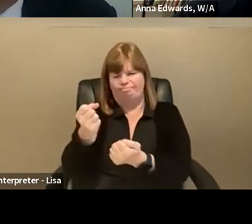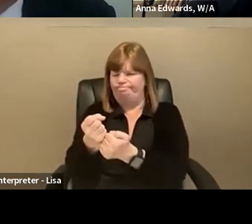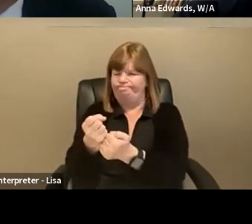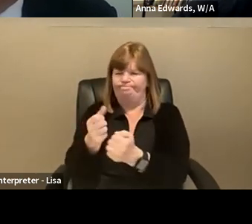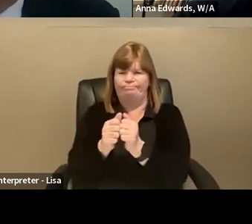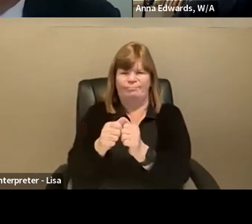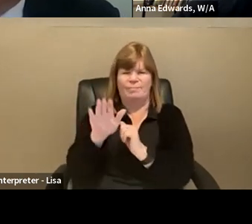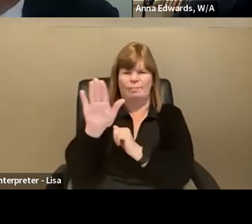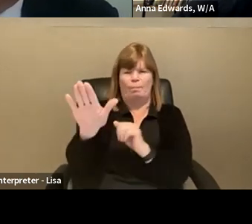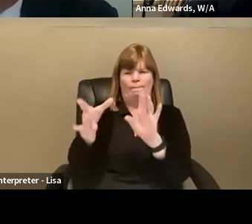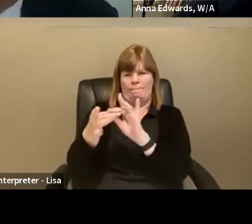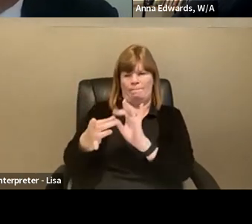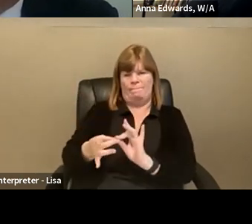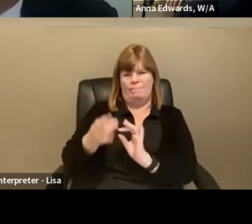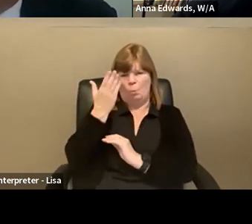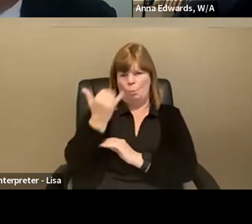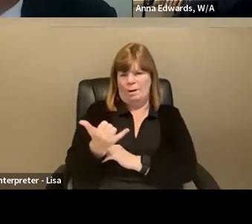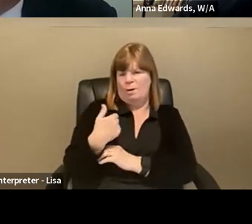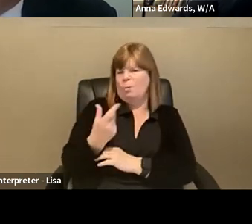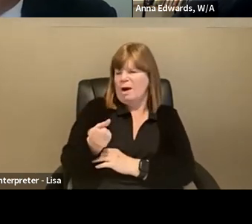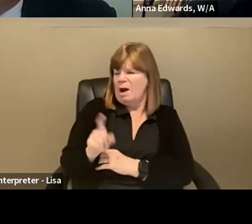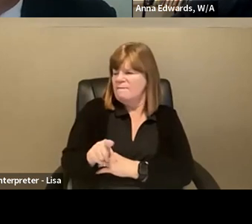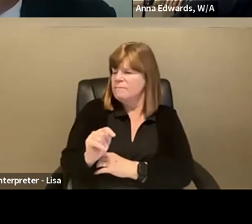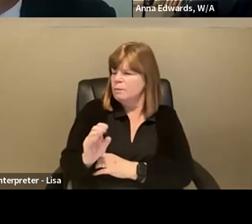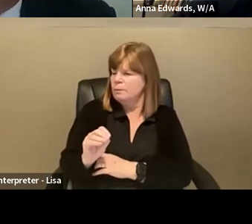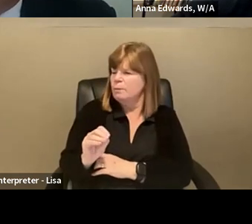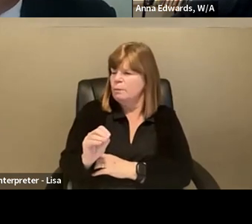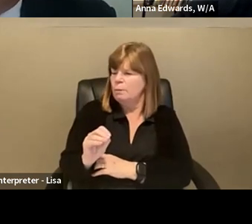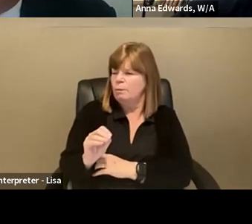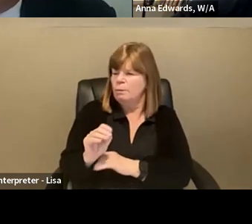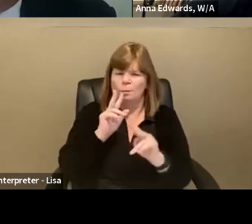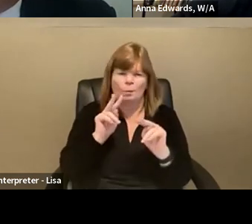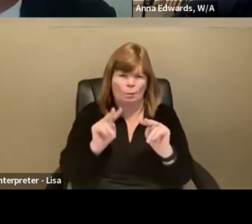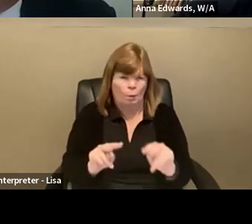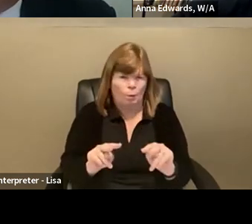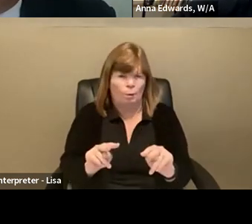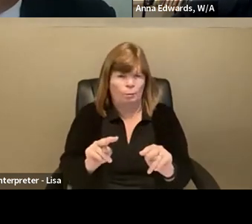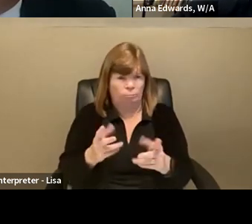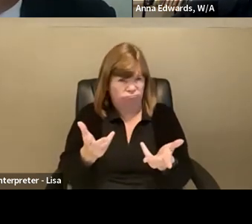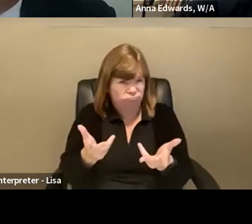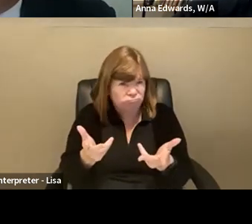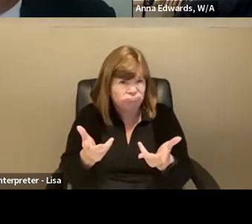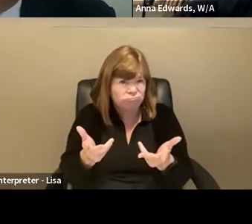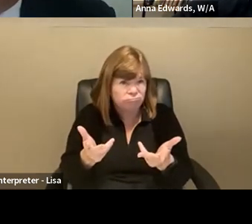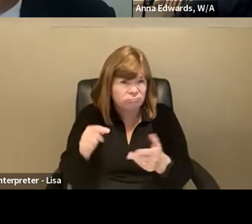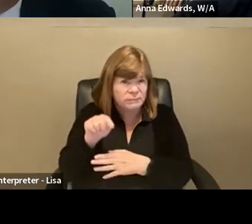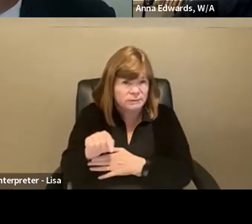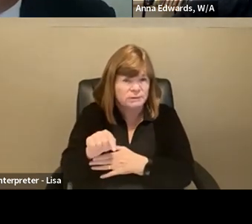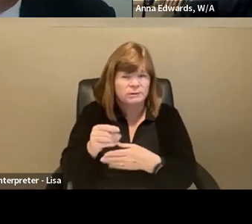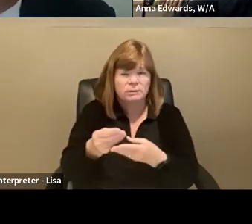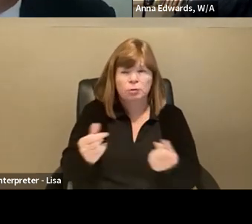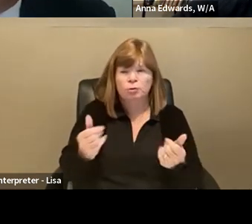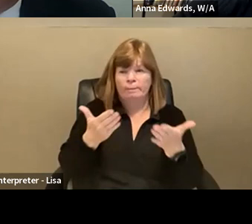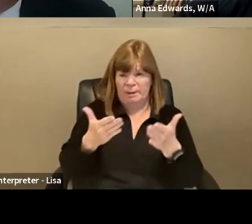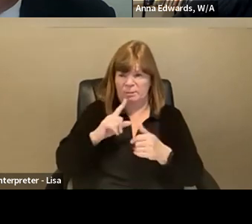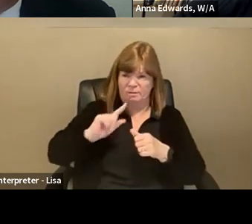those comments, because we do have to take a look. Is this solution, maybe it was